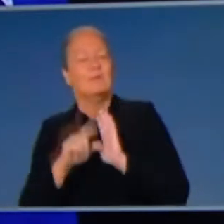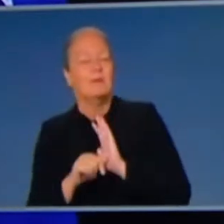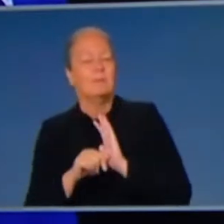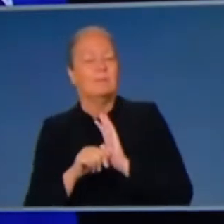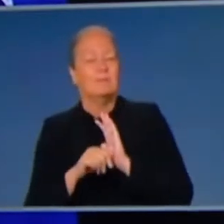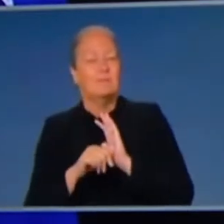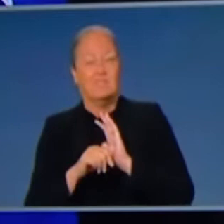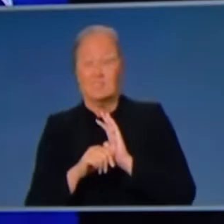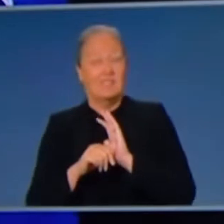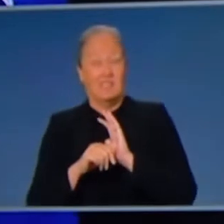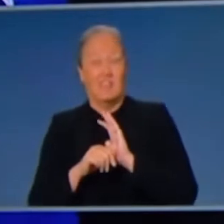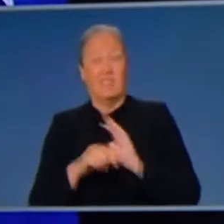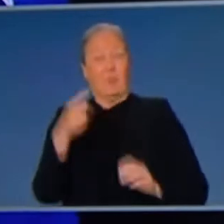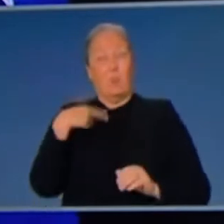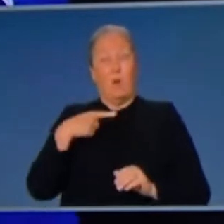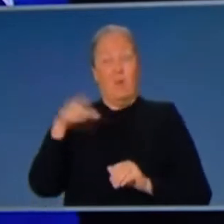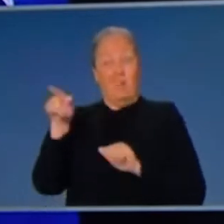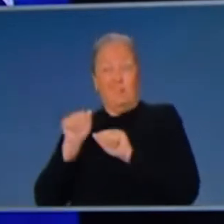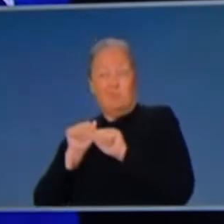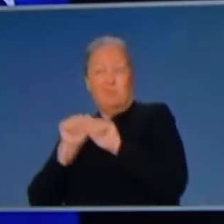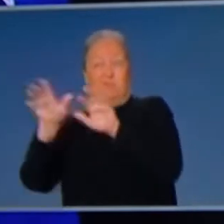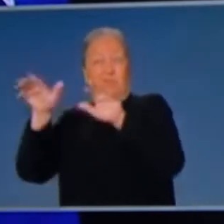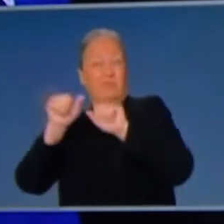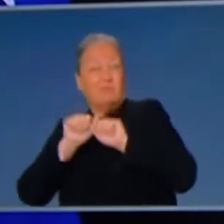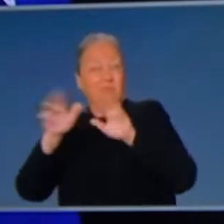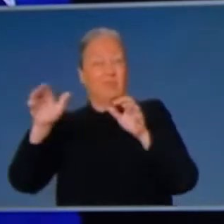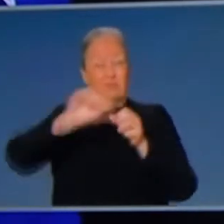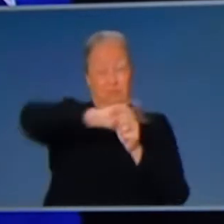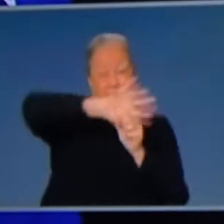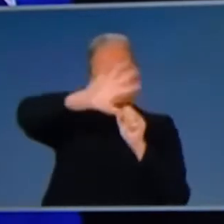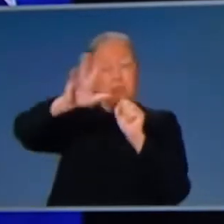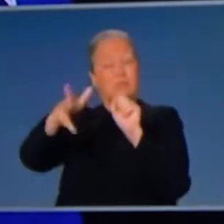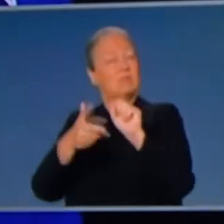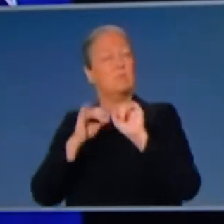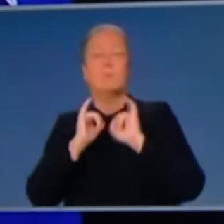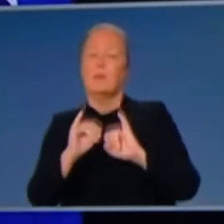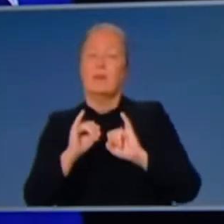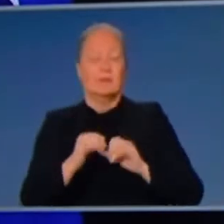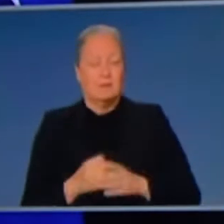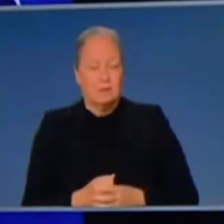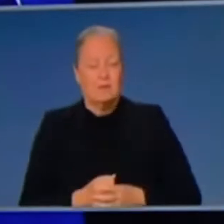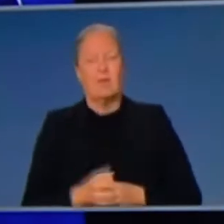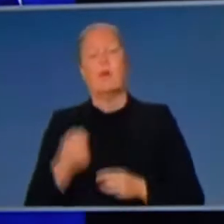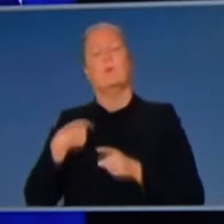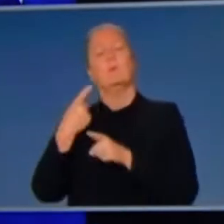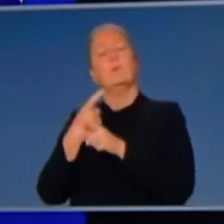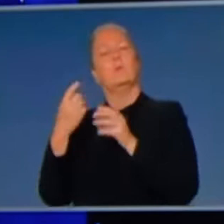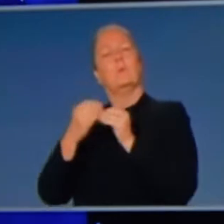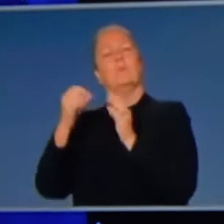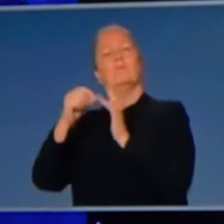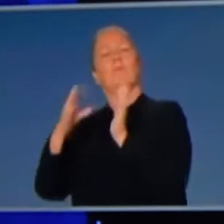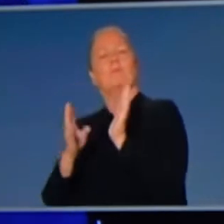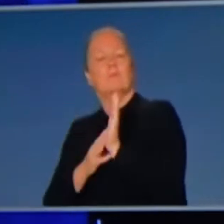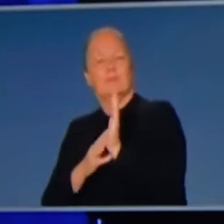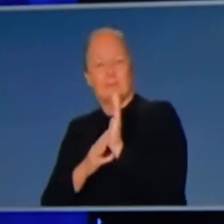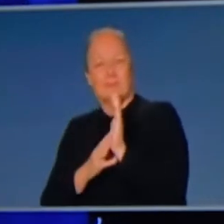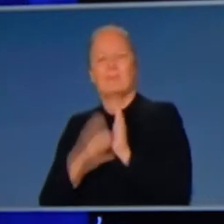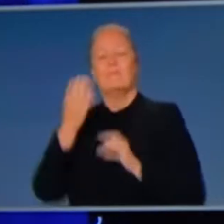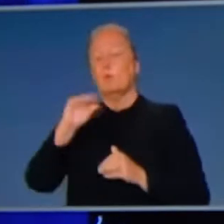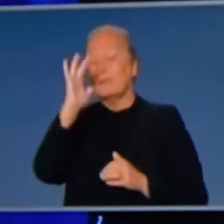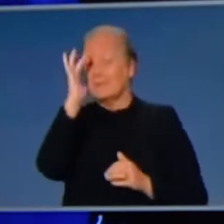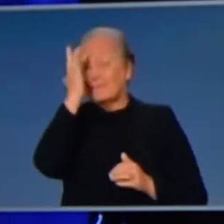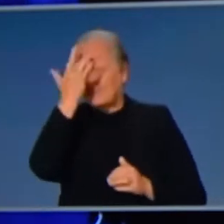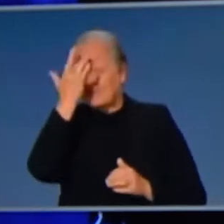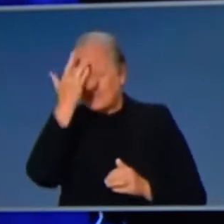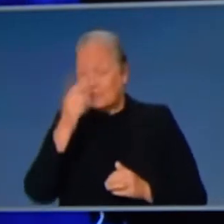for significant outbreaks elsewhere in the world. I was only speaking to Prime Minister Modi yesterday, and he was recounting a similar event that